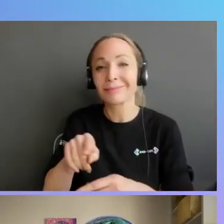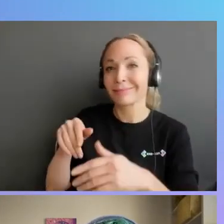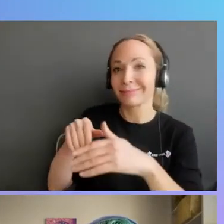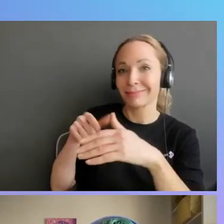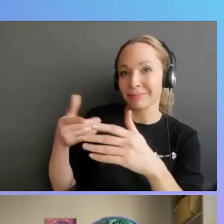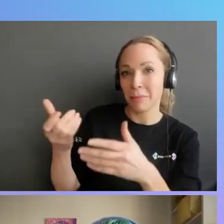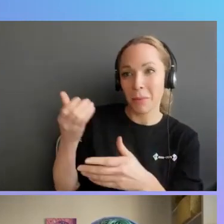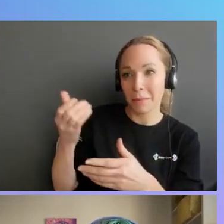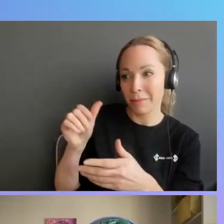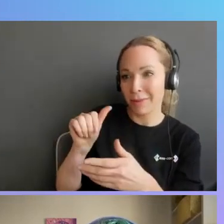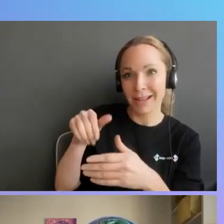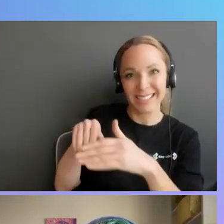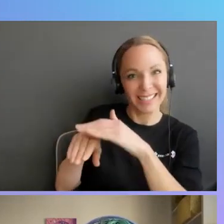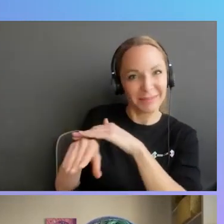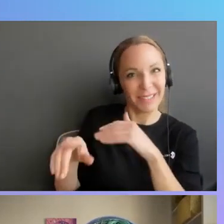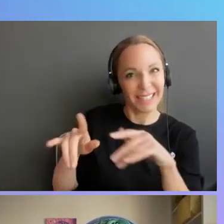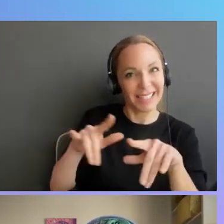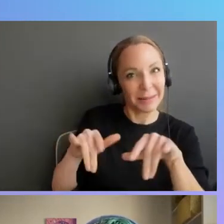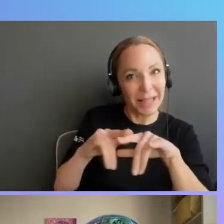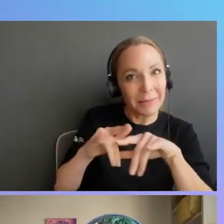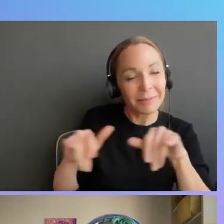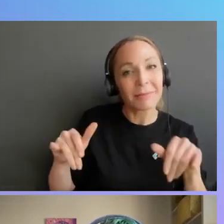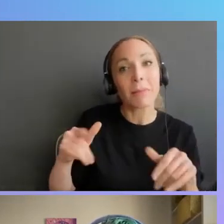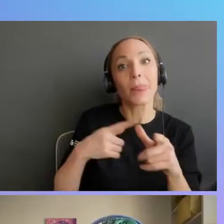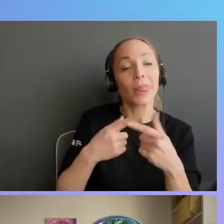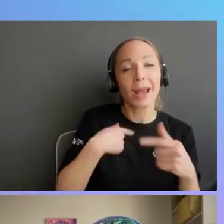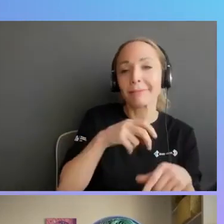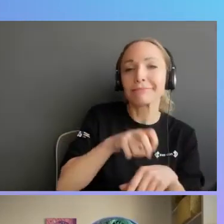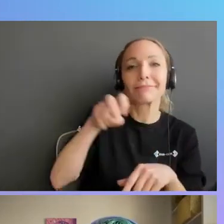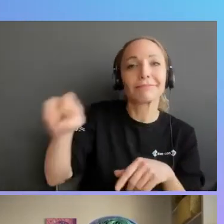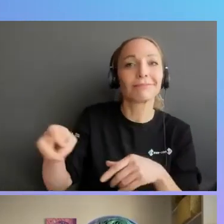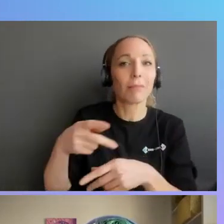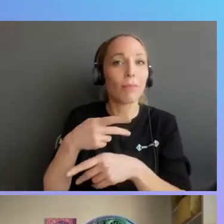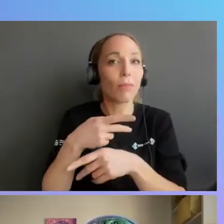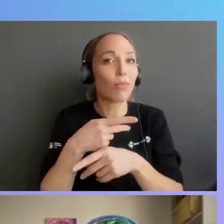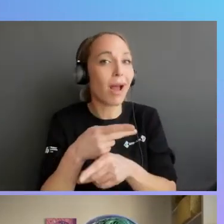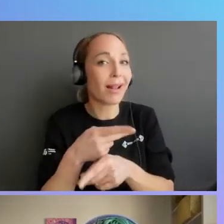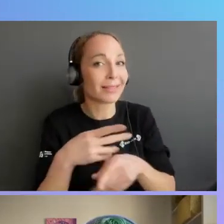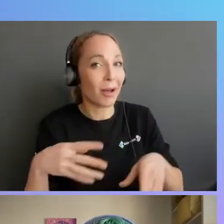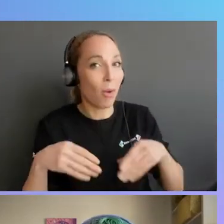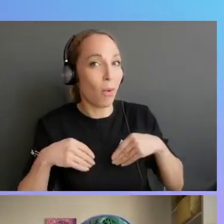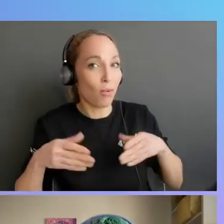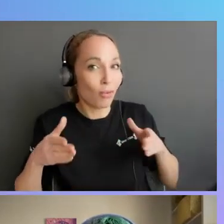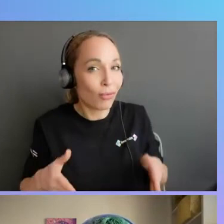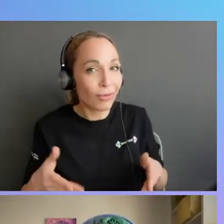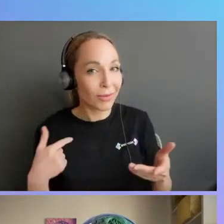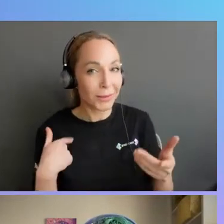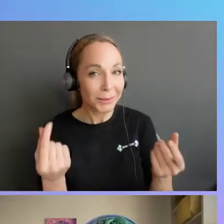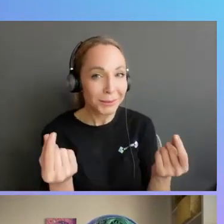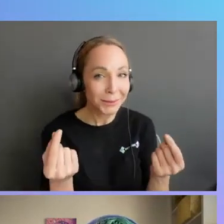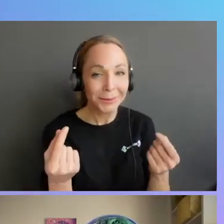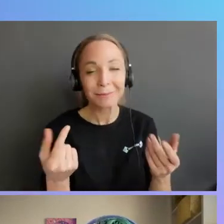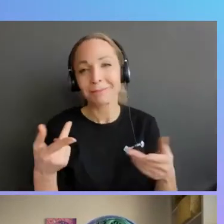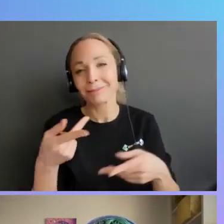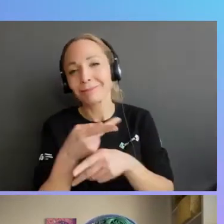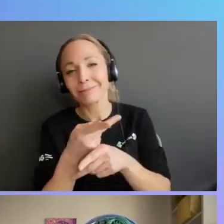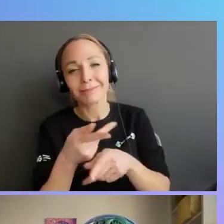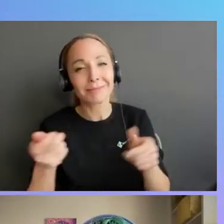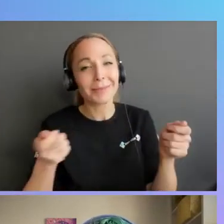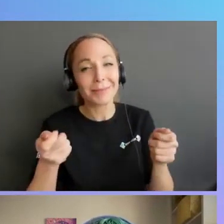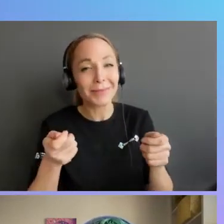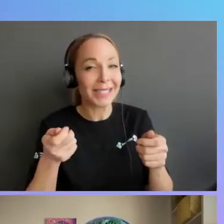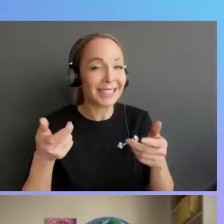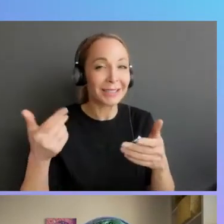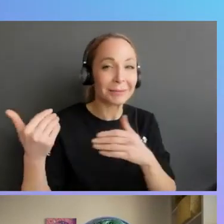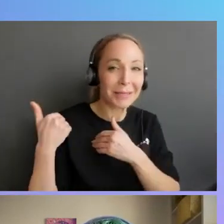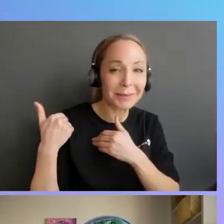then I transitioned into the product owner for DevTools Mobile, where I also kind of did some product management responsibilities and got to be on calls with our